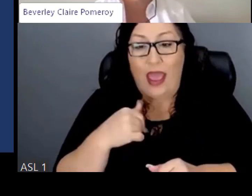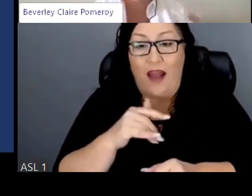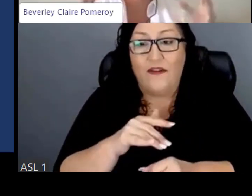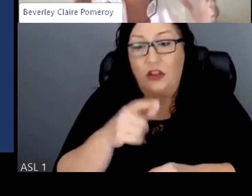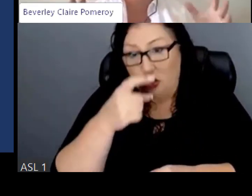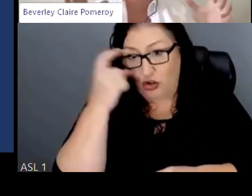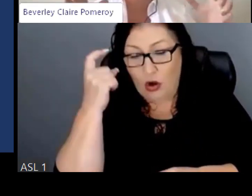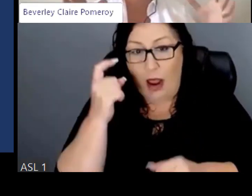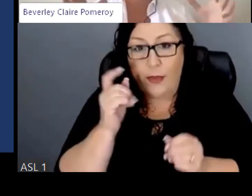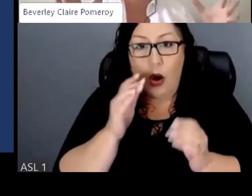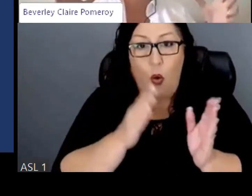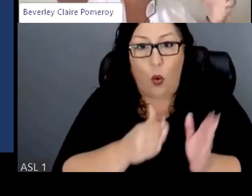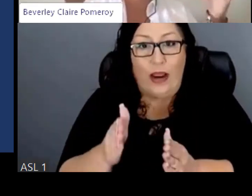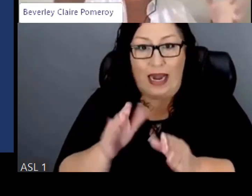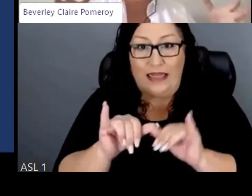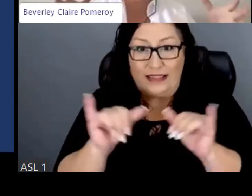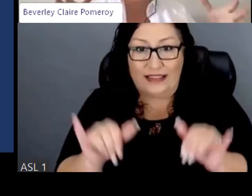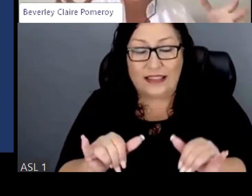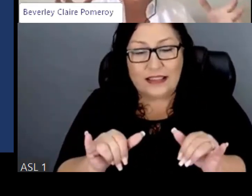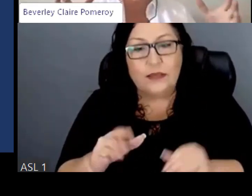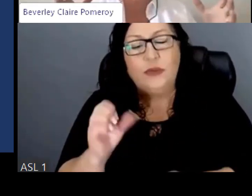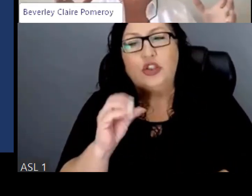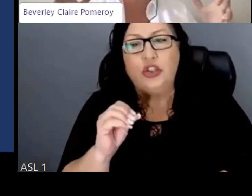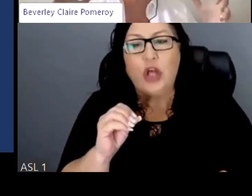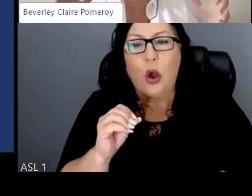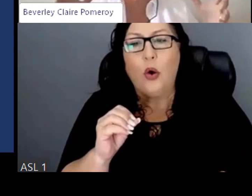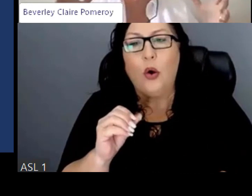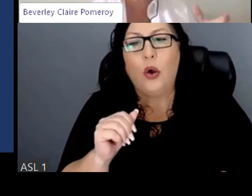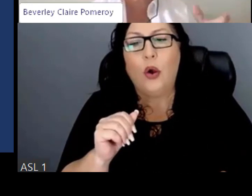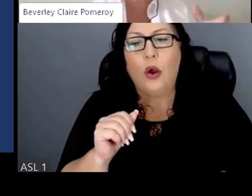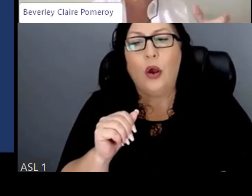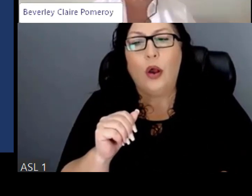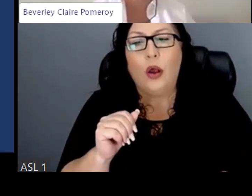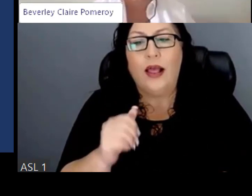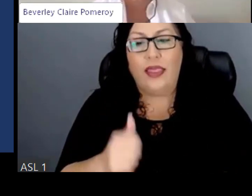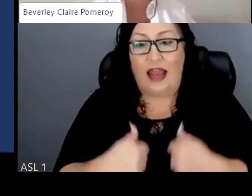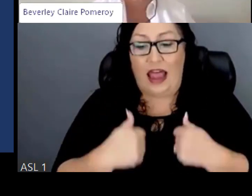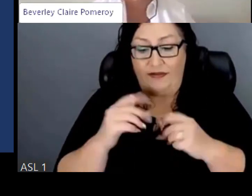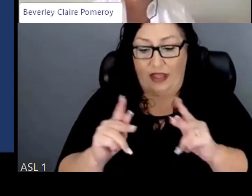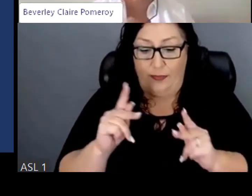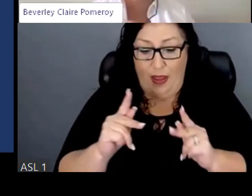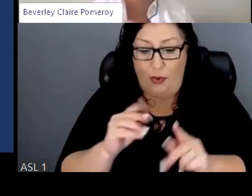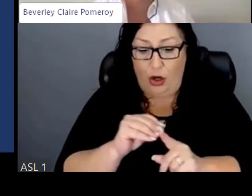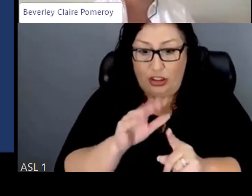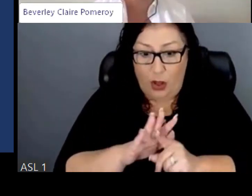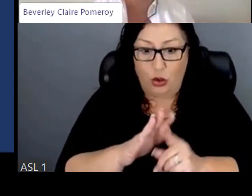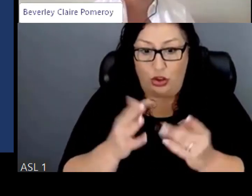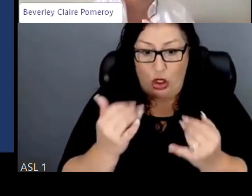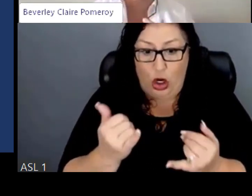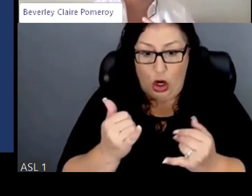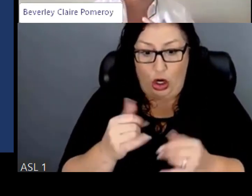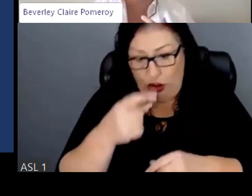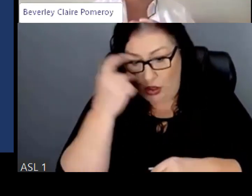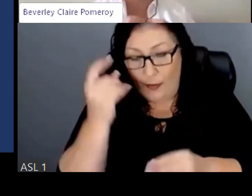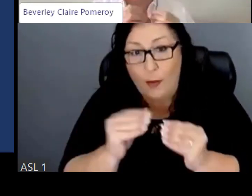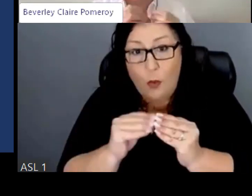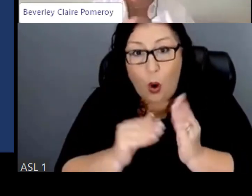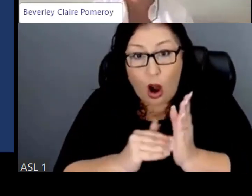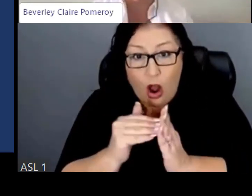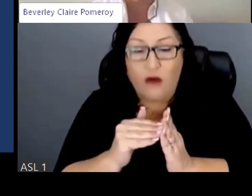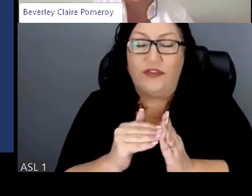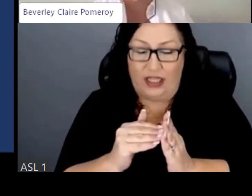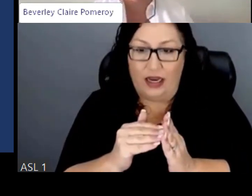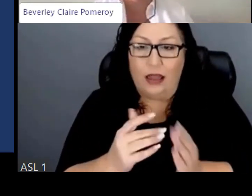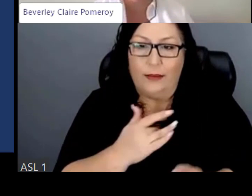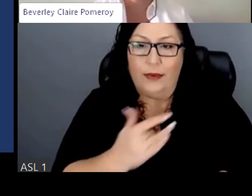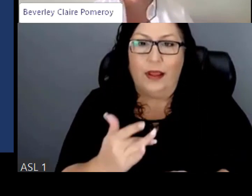We have these trauma-organized systems. So just as the lives of people exposed to repetitive and chronic trauma more